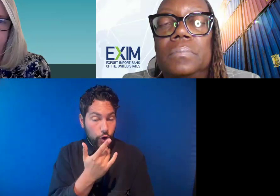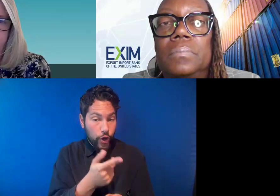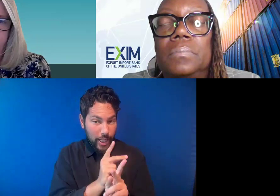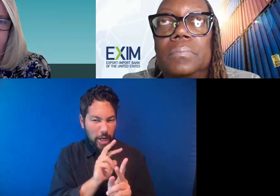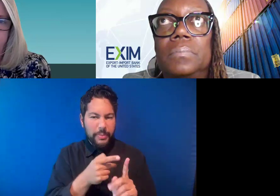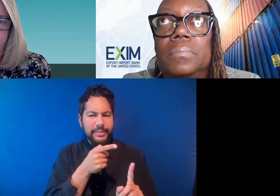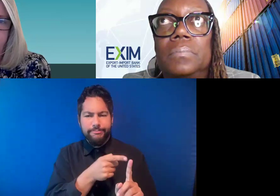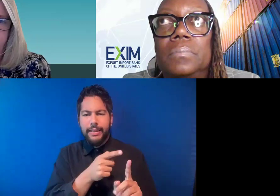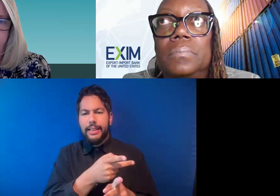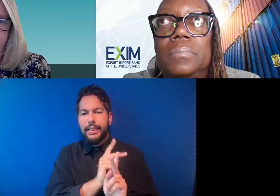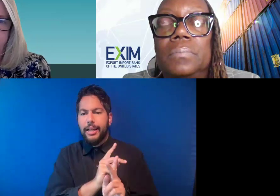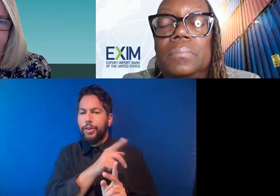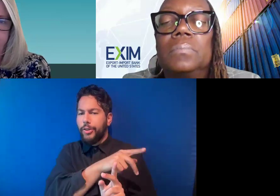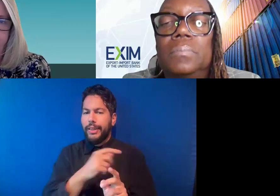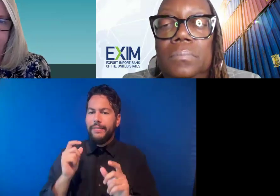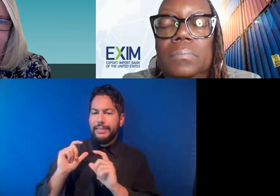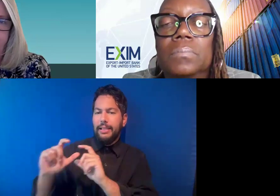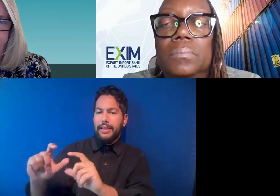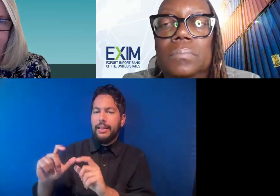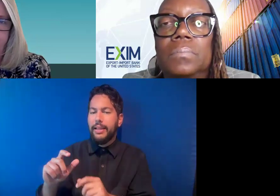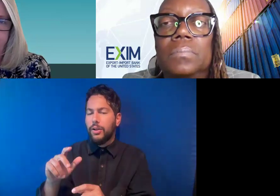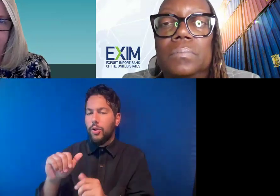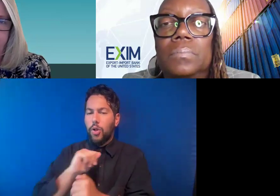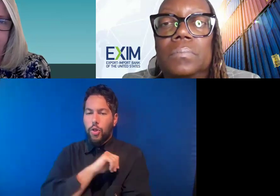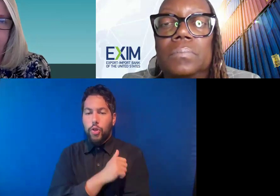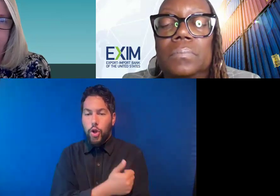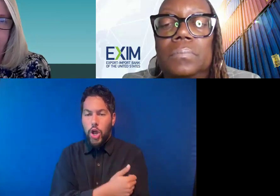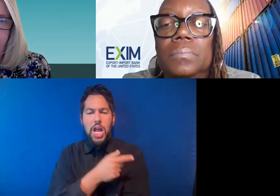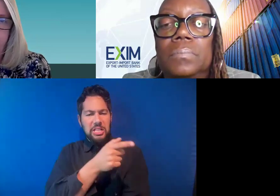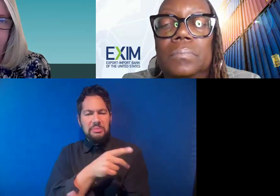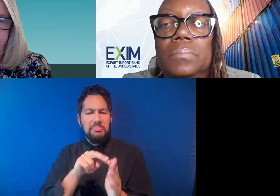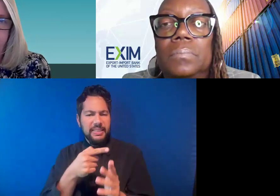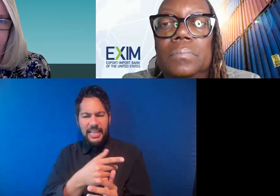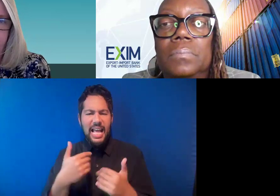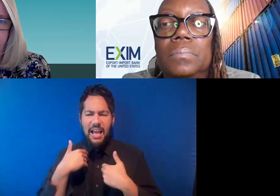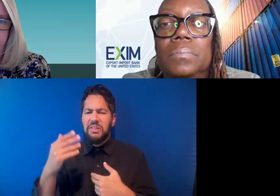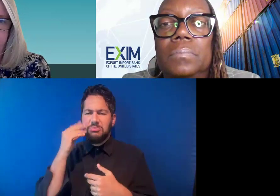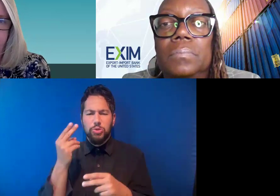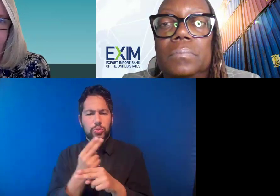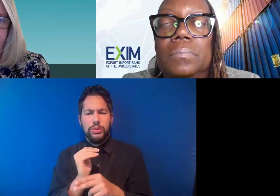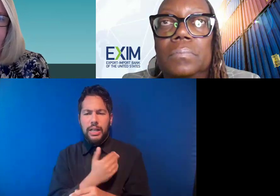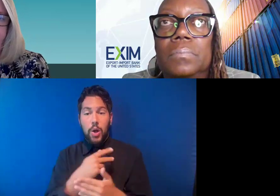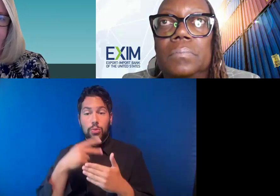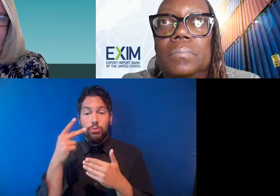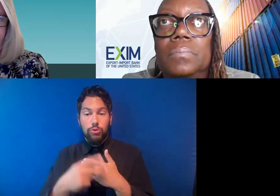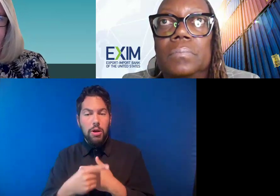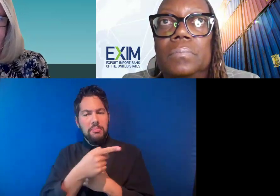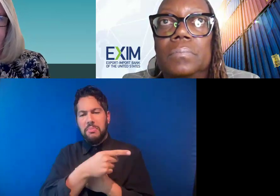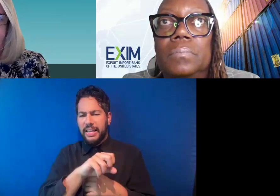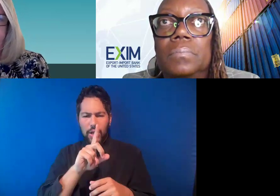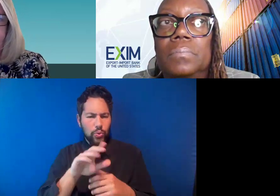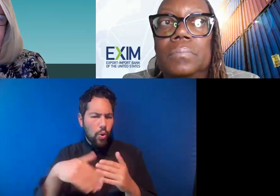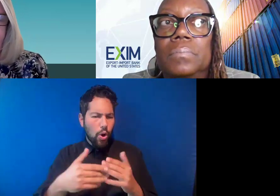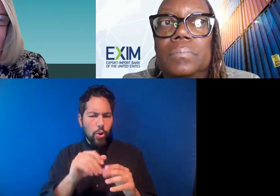has what we call delegated authority, that means they've demonstrated experience in using our programs. So they can do all the work